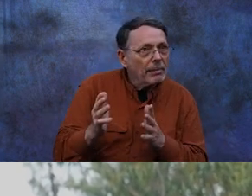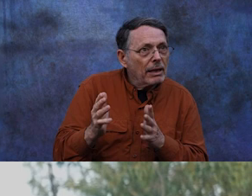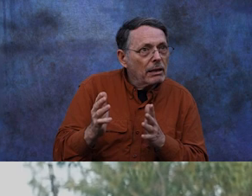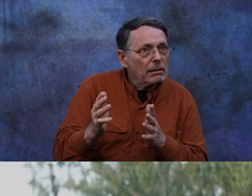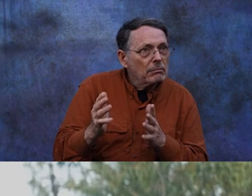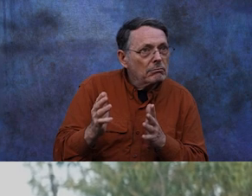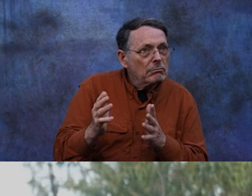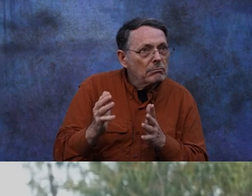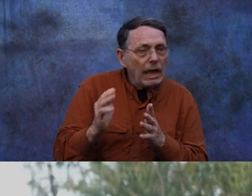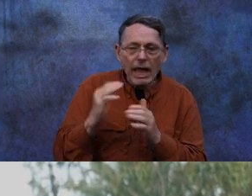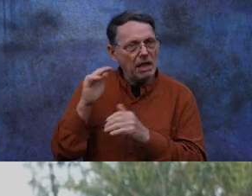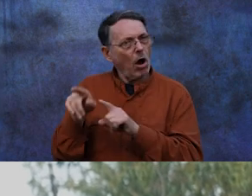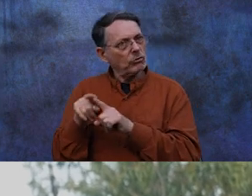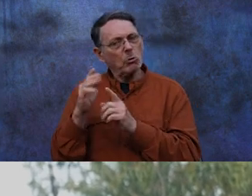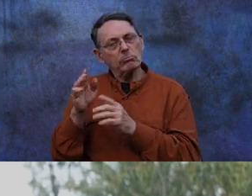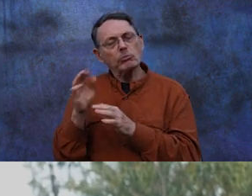your ally.